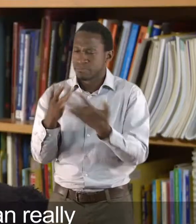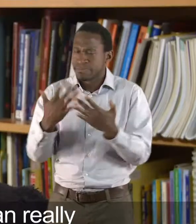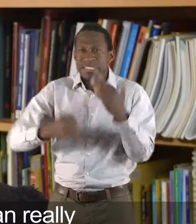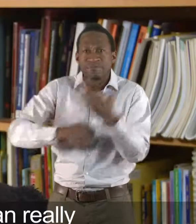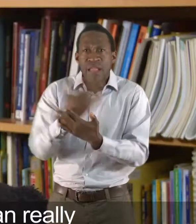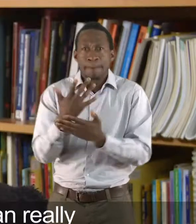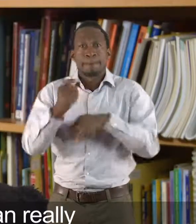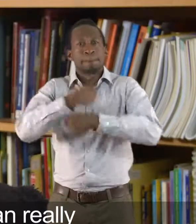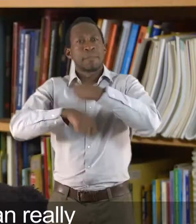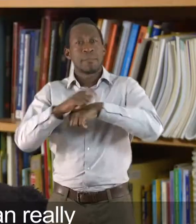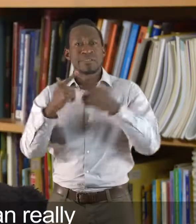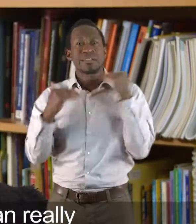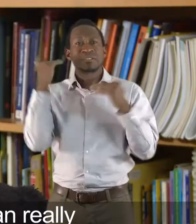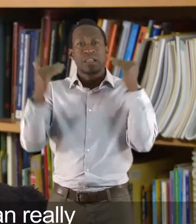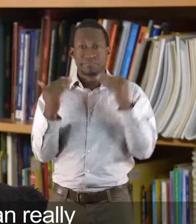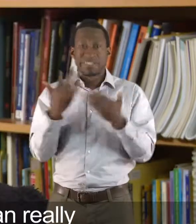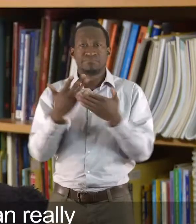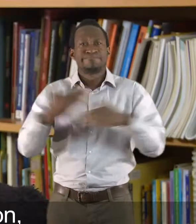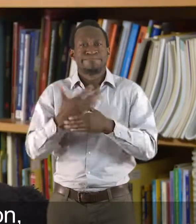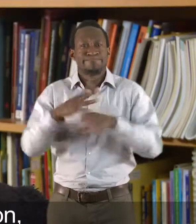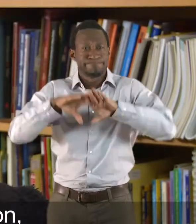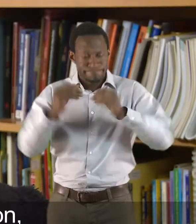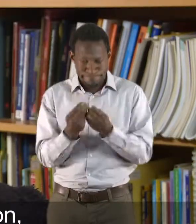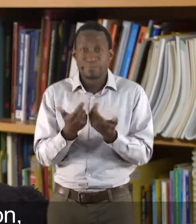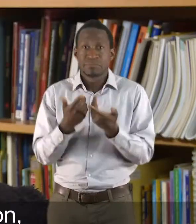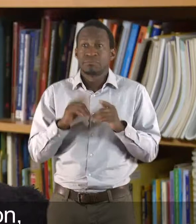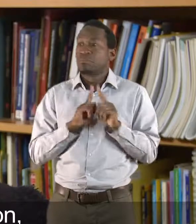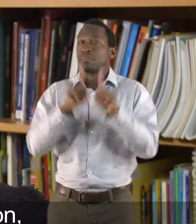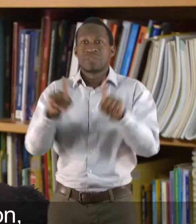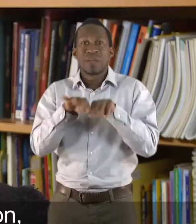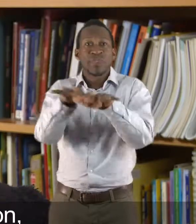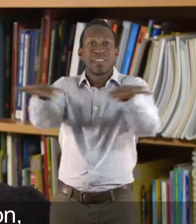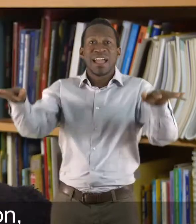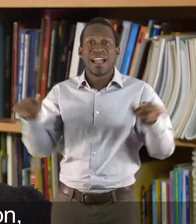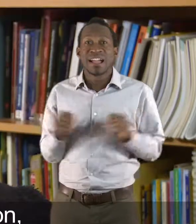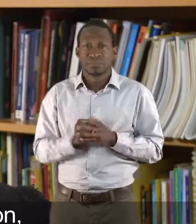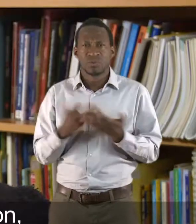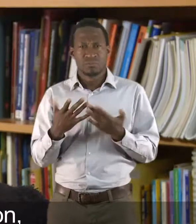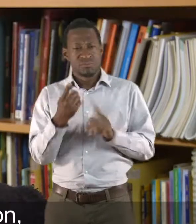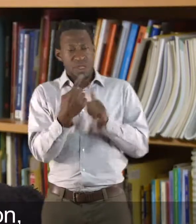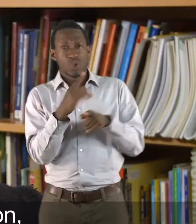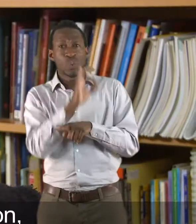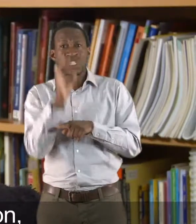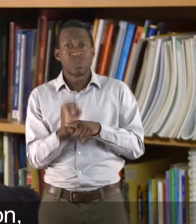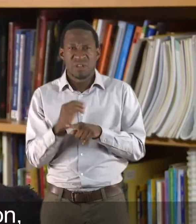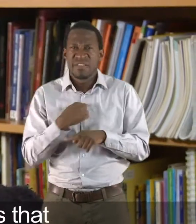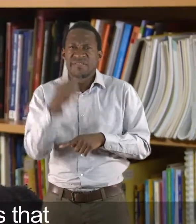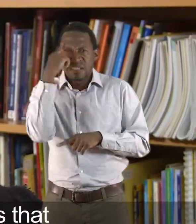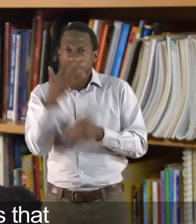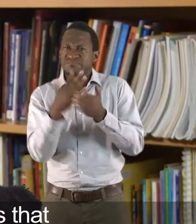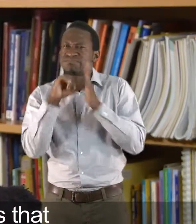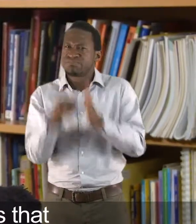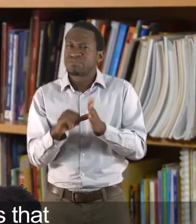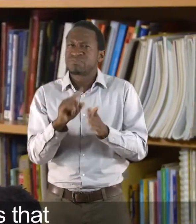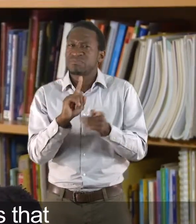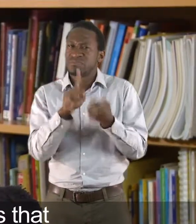really function and be part of the world. So in answering your question, I think it's difficult to answer your question while we